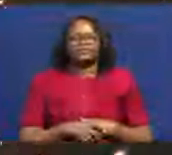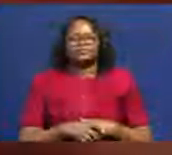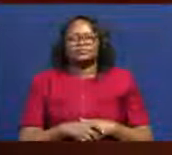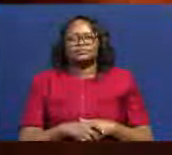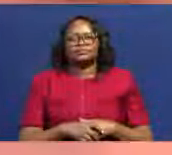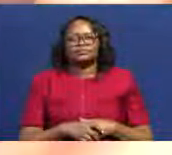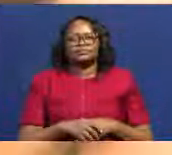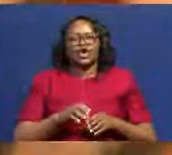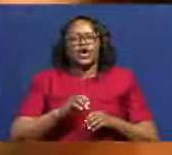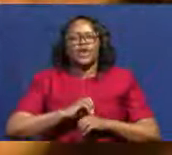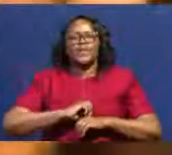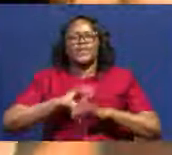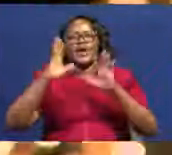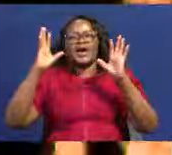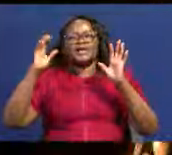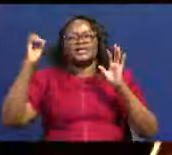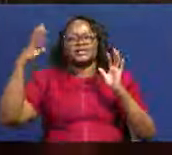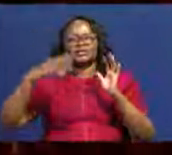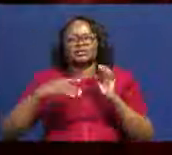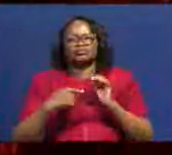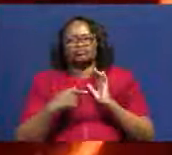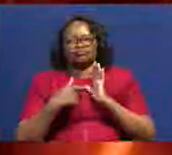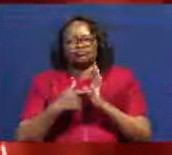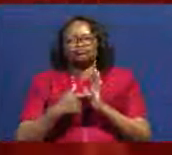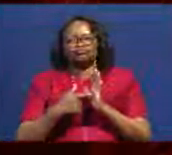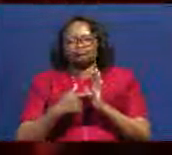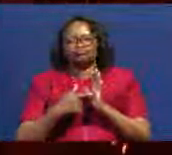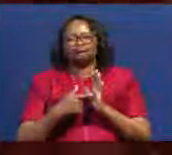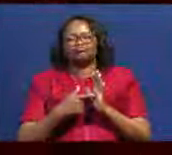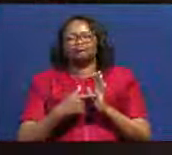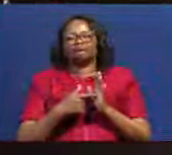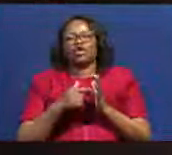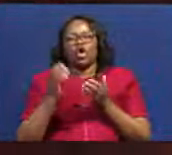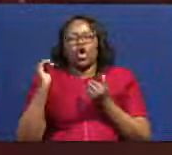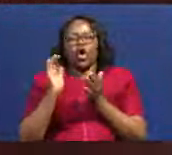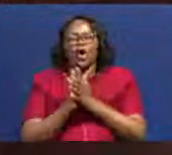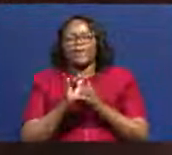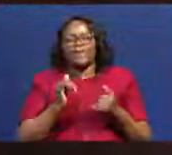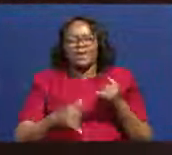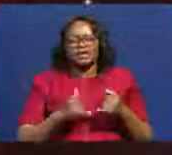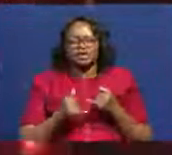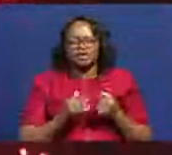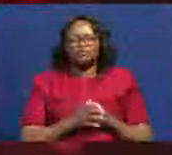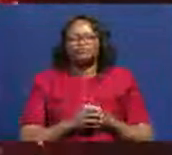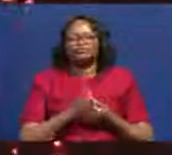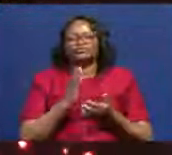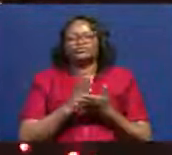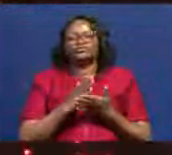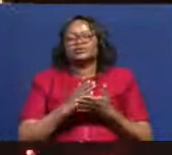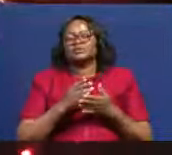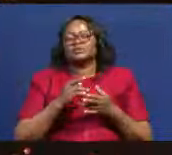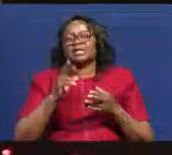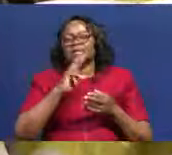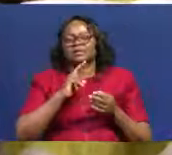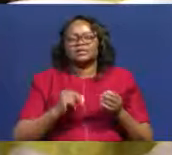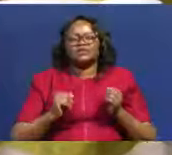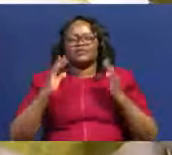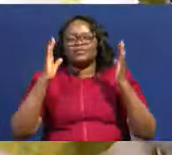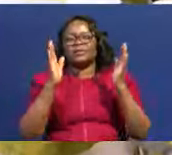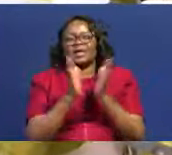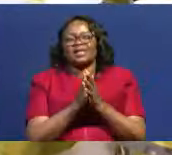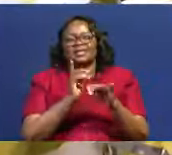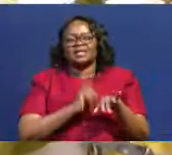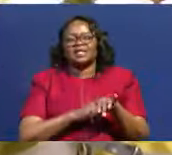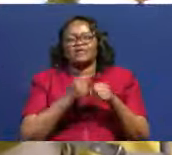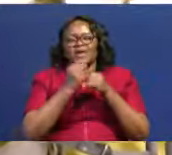Each burst of light punctuates the night with hope and joy. More than just a religious festival, Diwali is a time